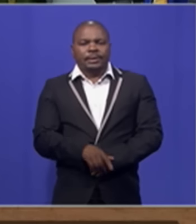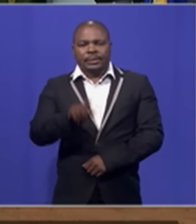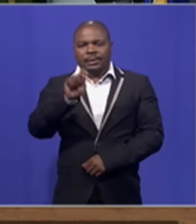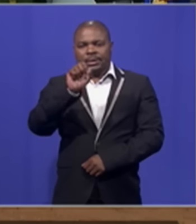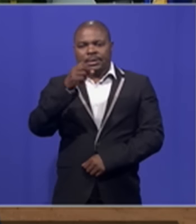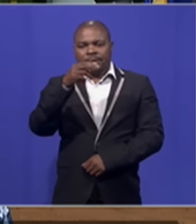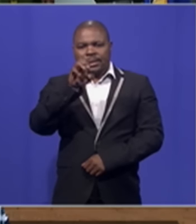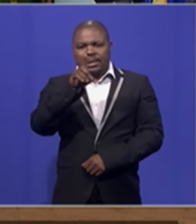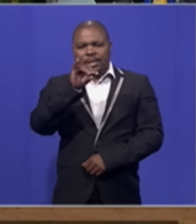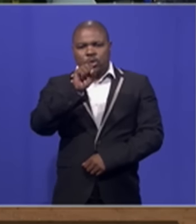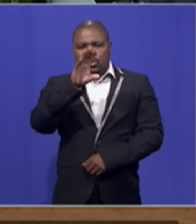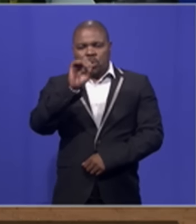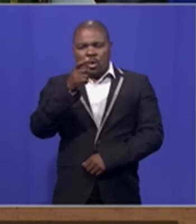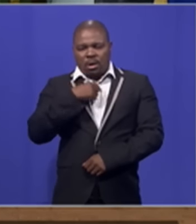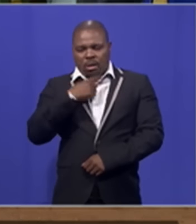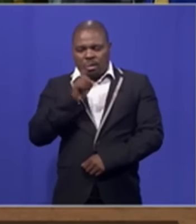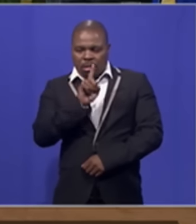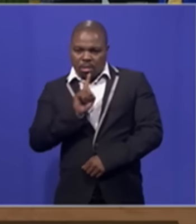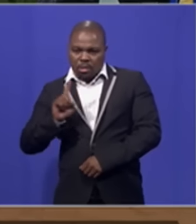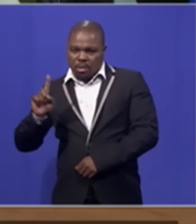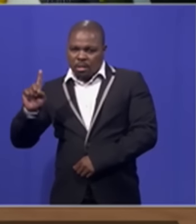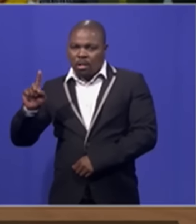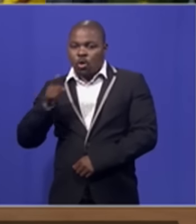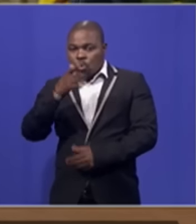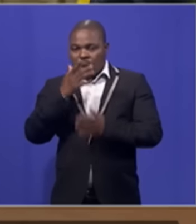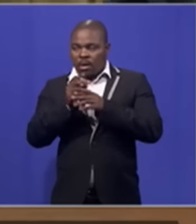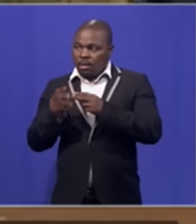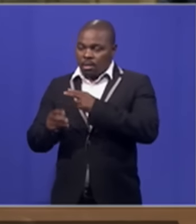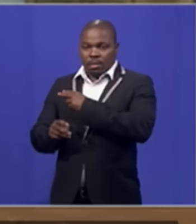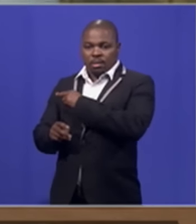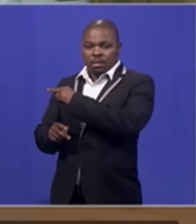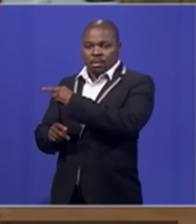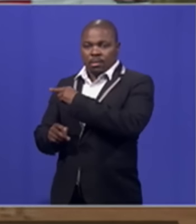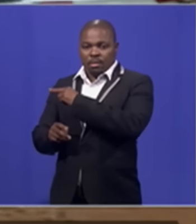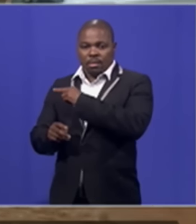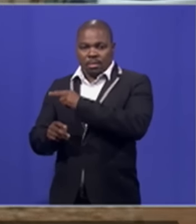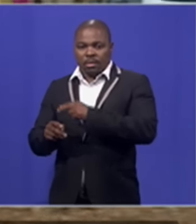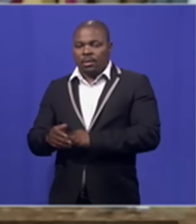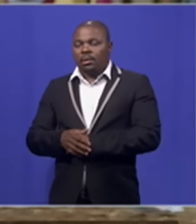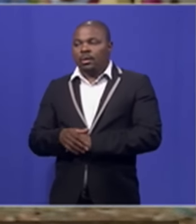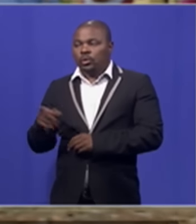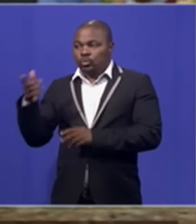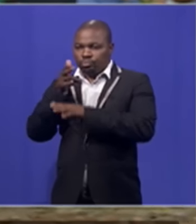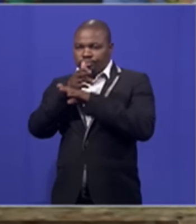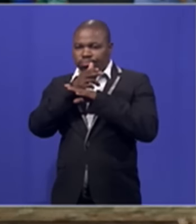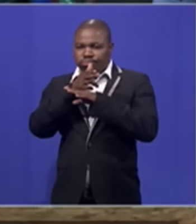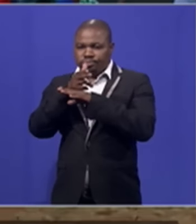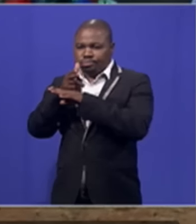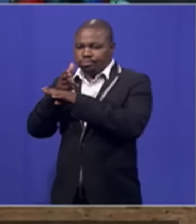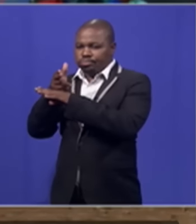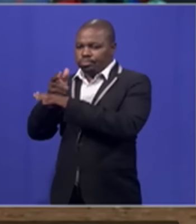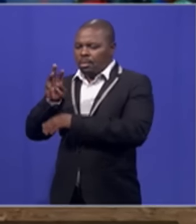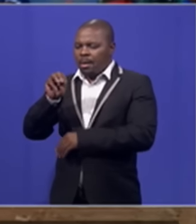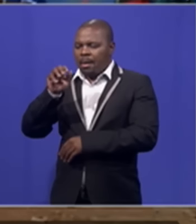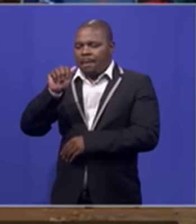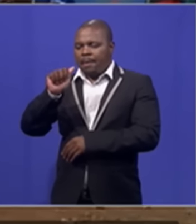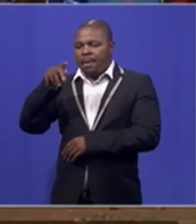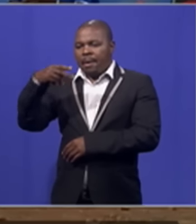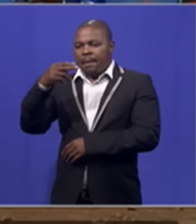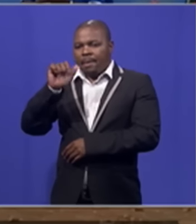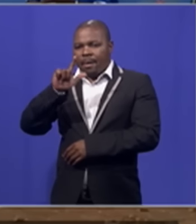Tshidiso e re ke tloe hanyane le tle le kgone ho bona hantle e le lereko a le bontsha ditshwantsho tsa lelapa la Maphalla